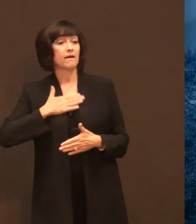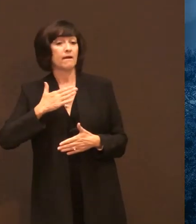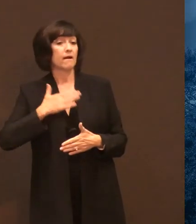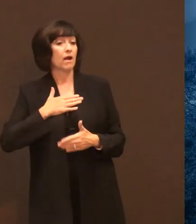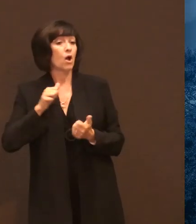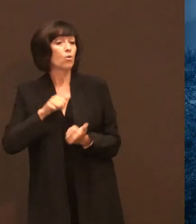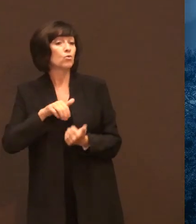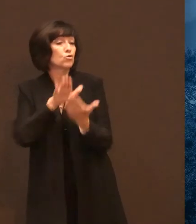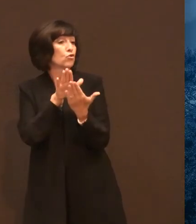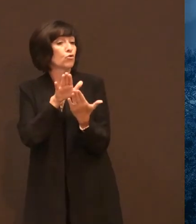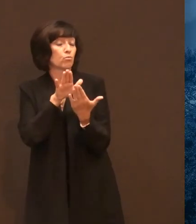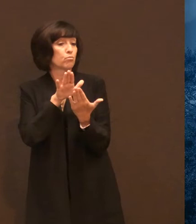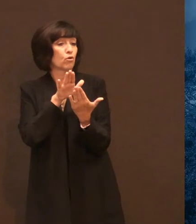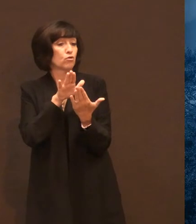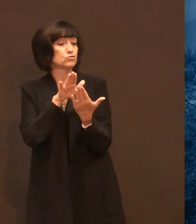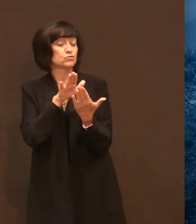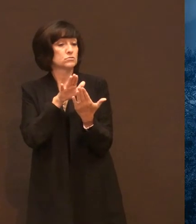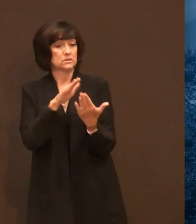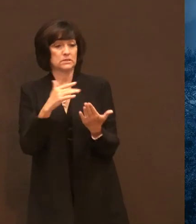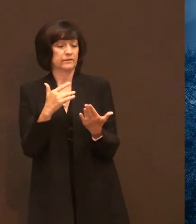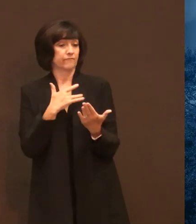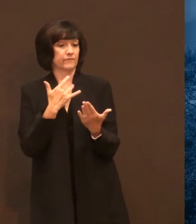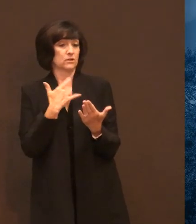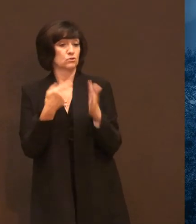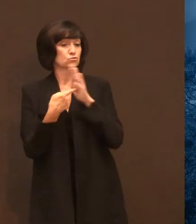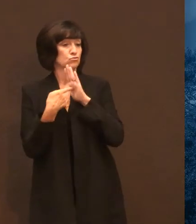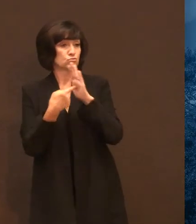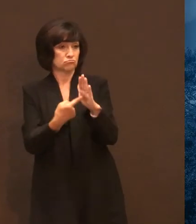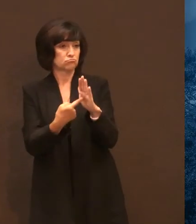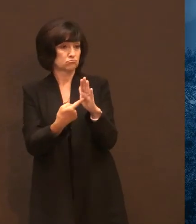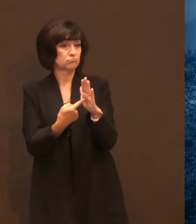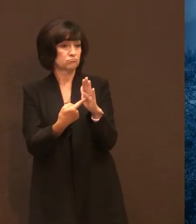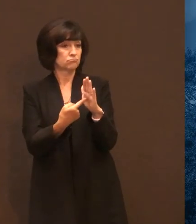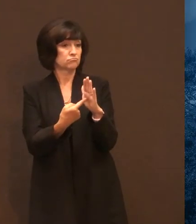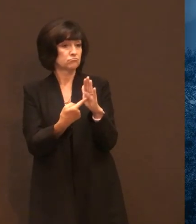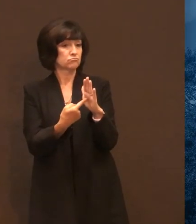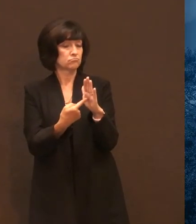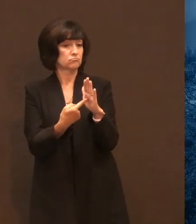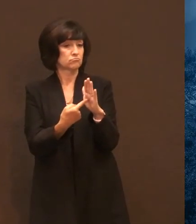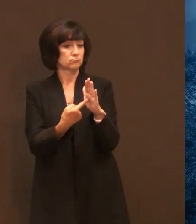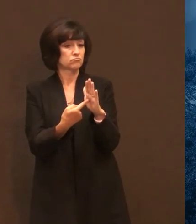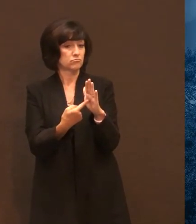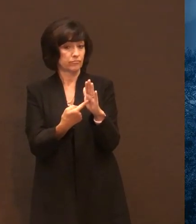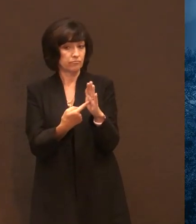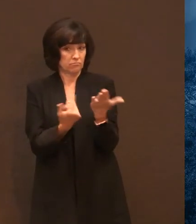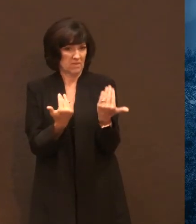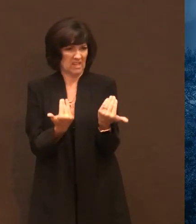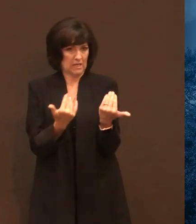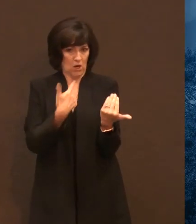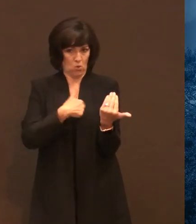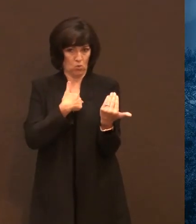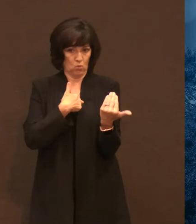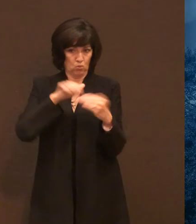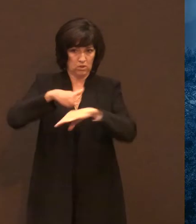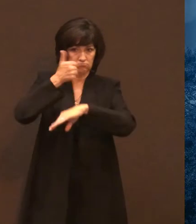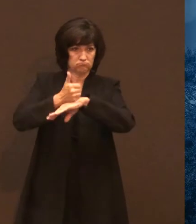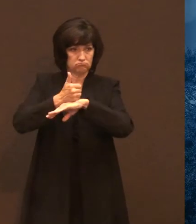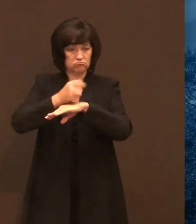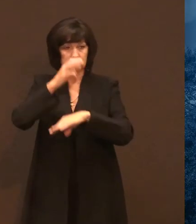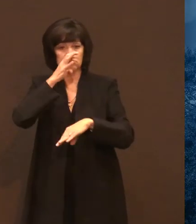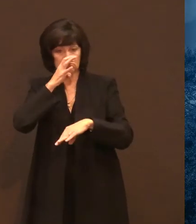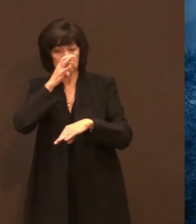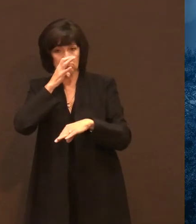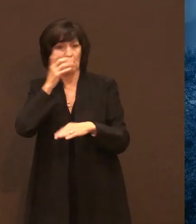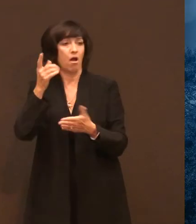demonstrates is a demonstration that that what we've been doing is working, and that theirs not so